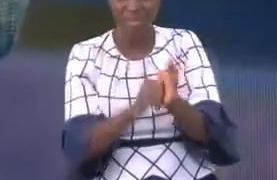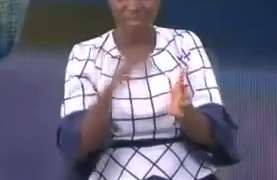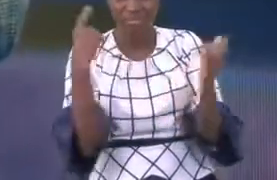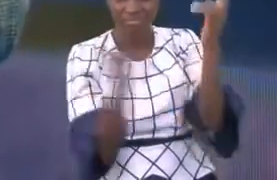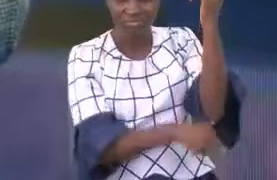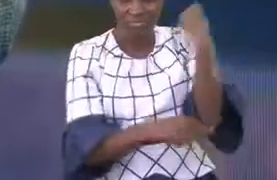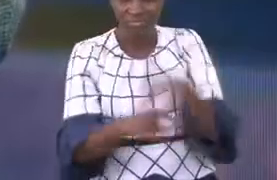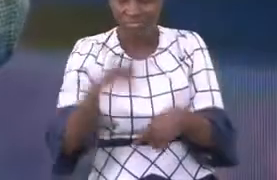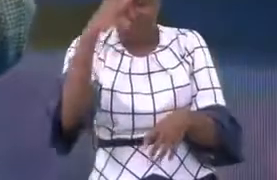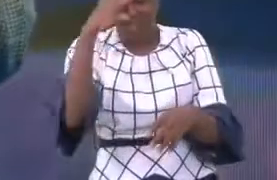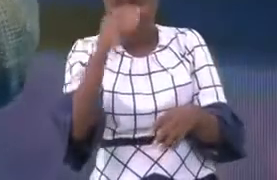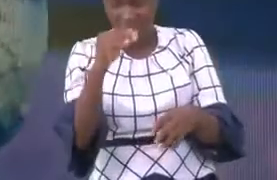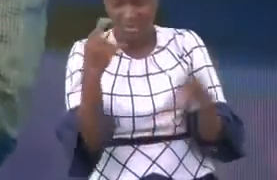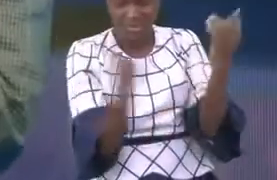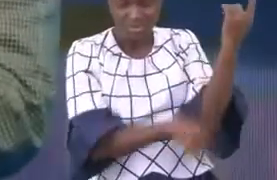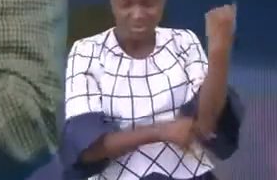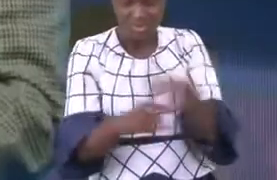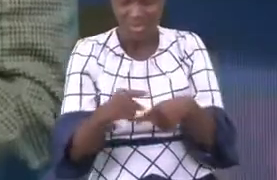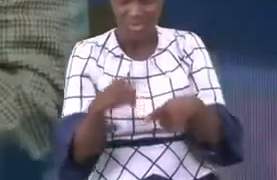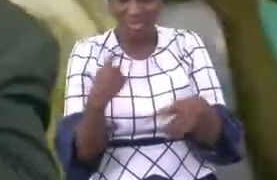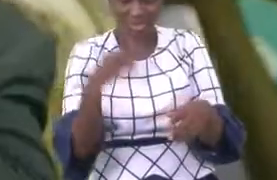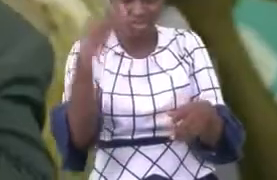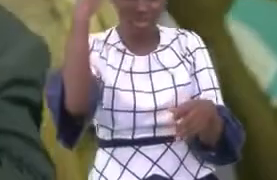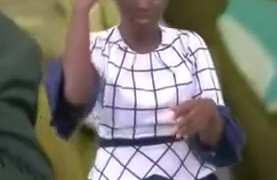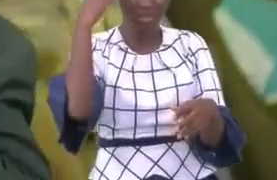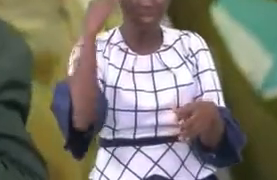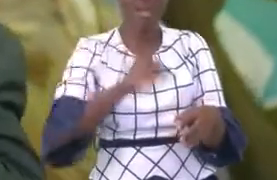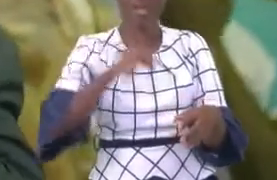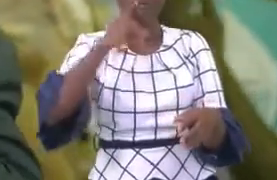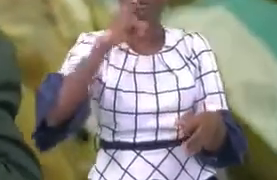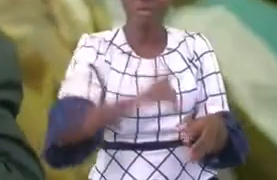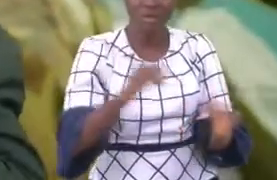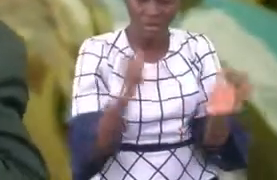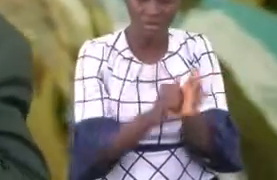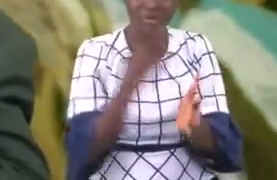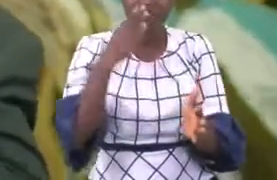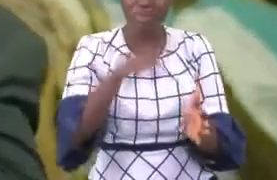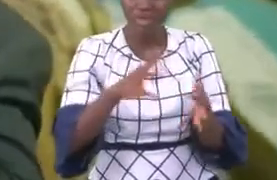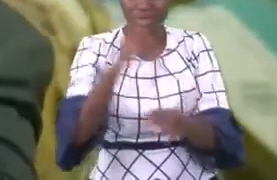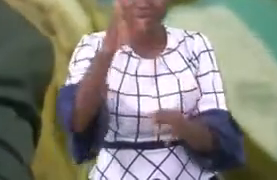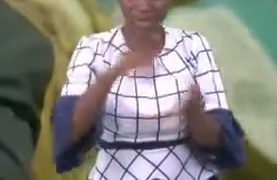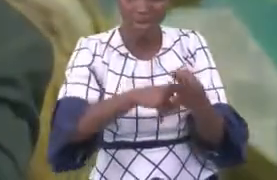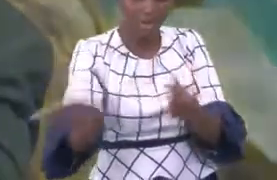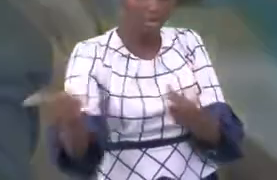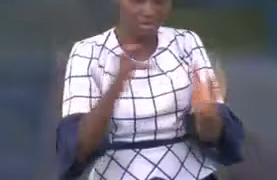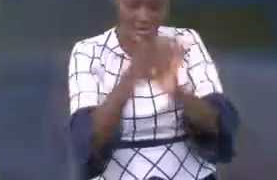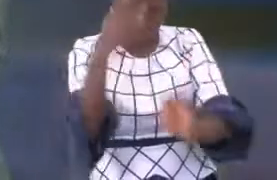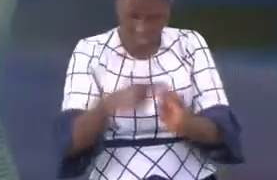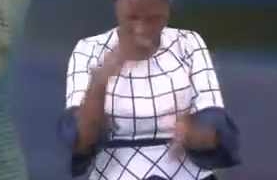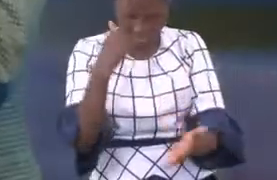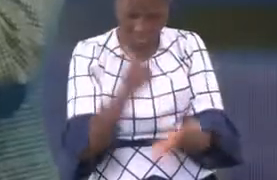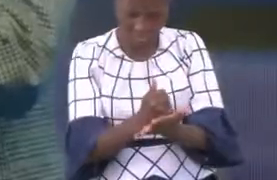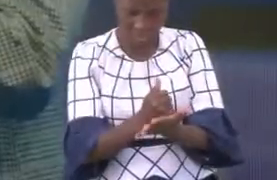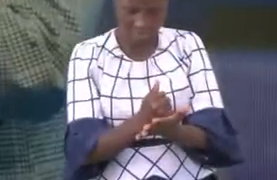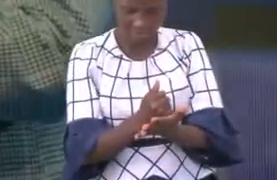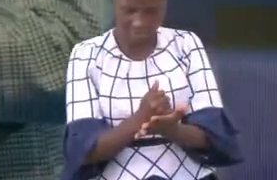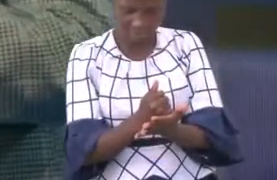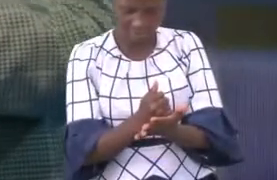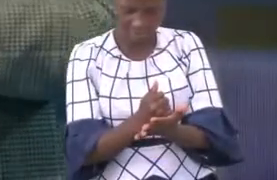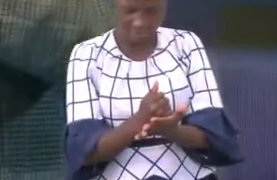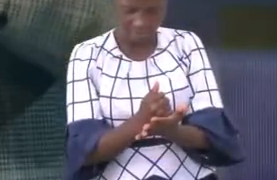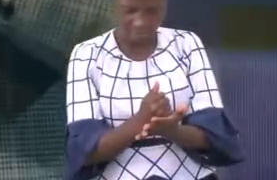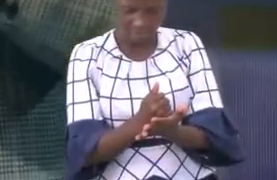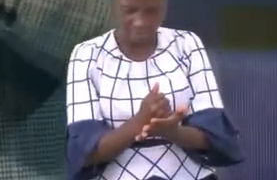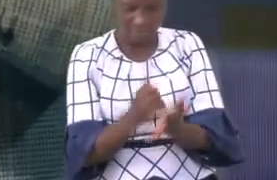command that evil spirit, come out now in Jesus' name. Those blind eyes, I command you